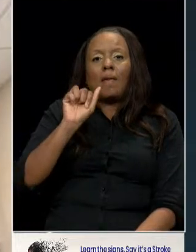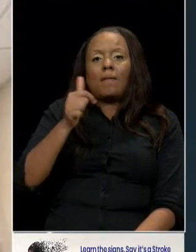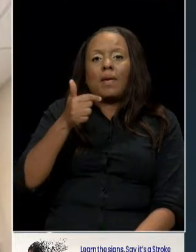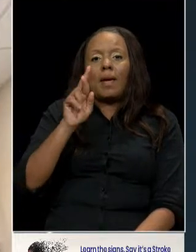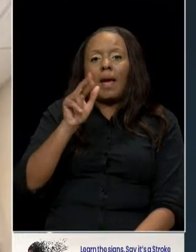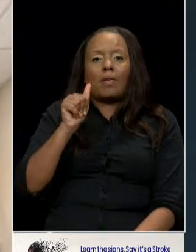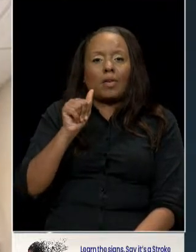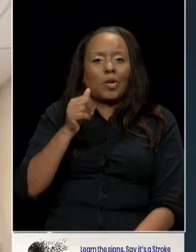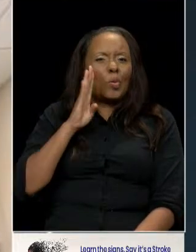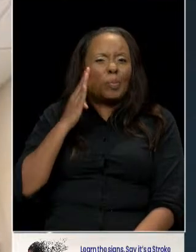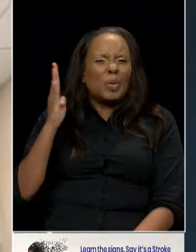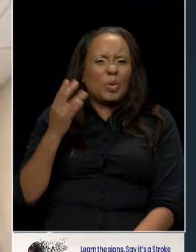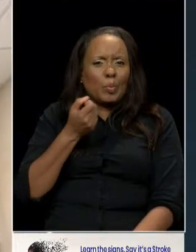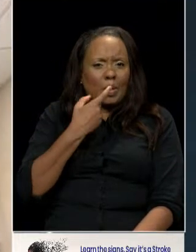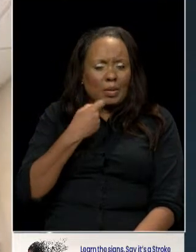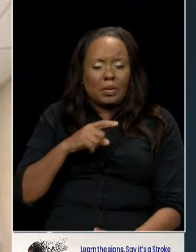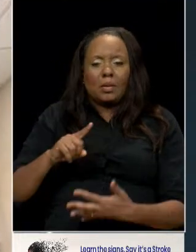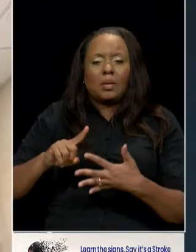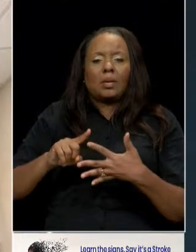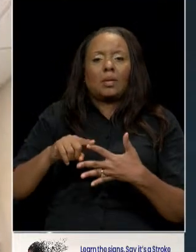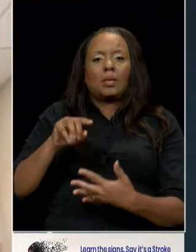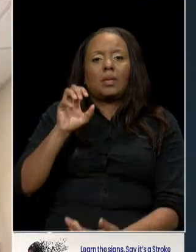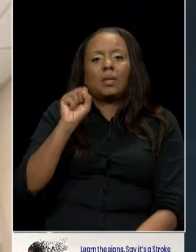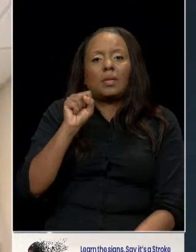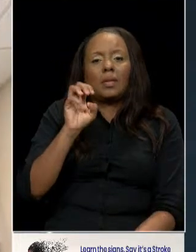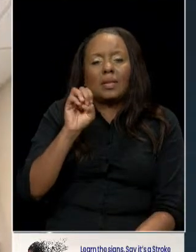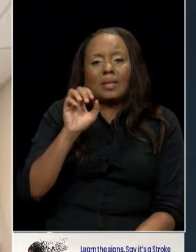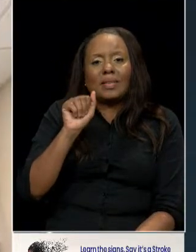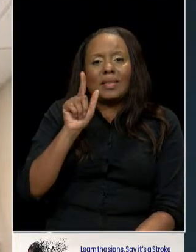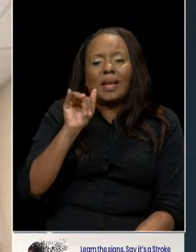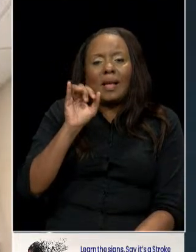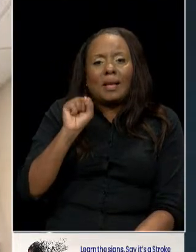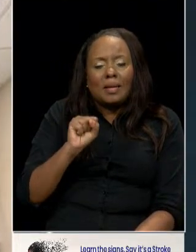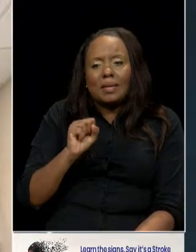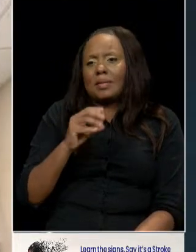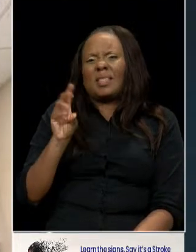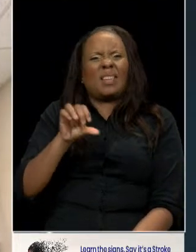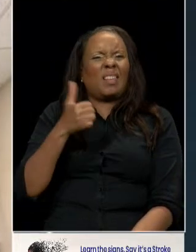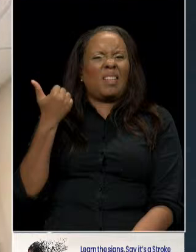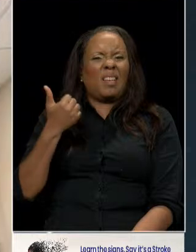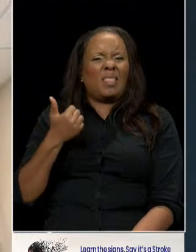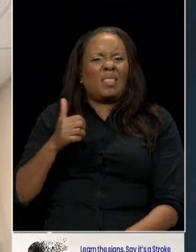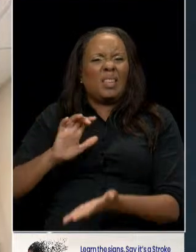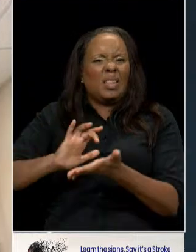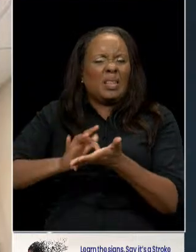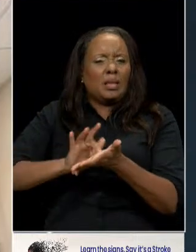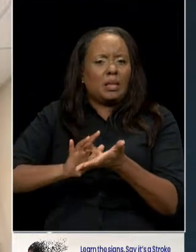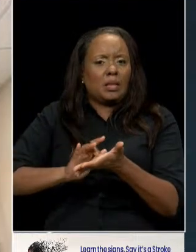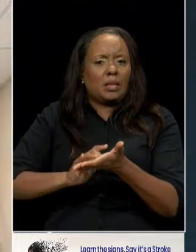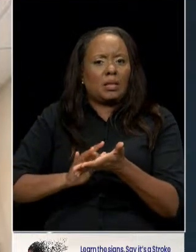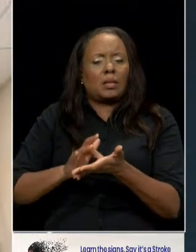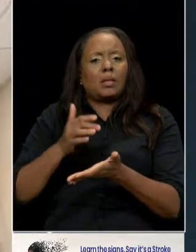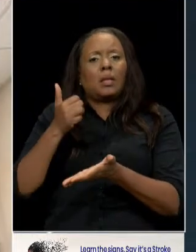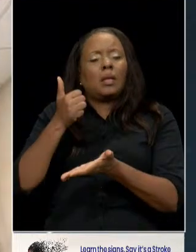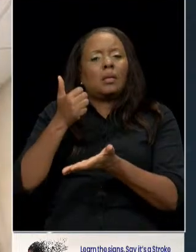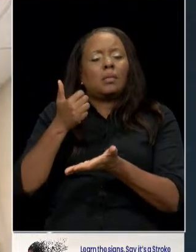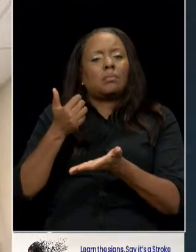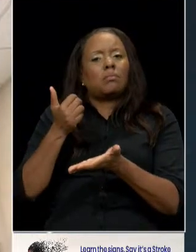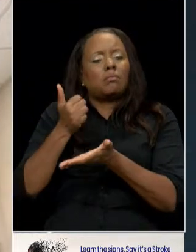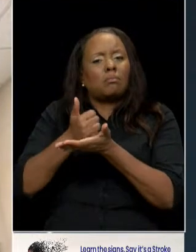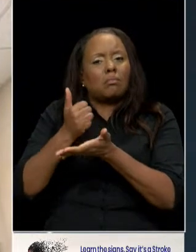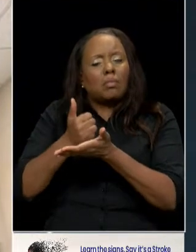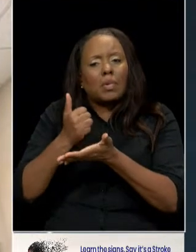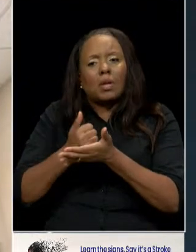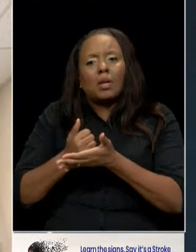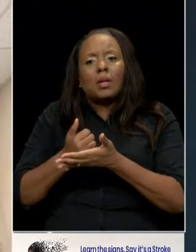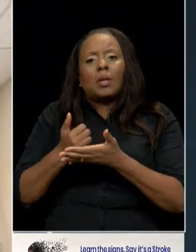Cialis, or tadalafil that's available as well, the vartalafil. So these all help to relax the blood supply